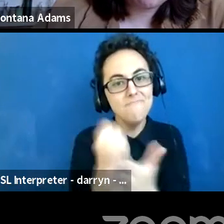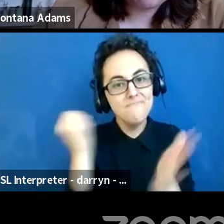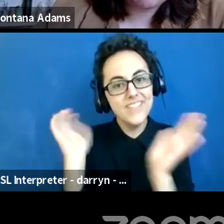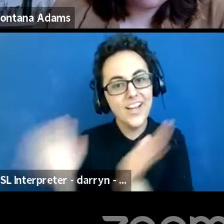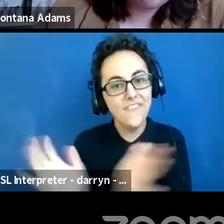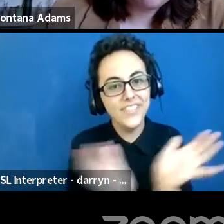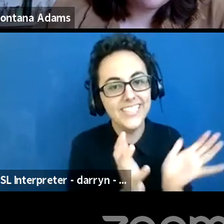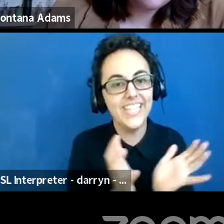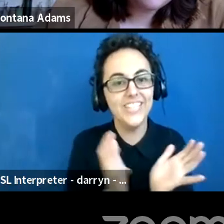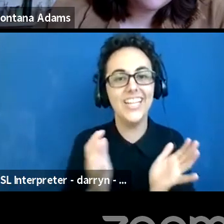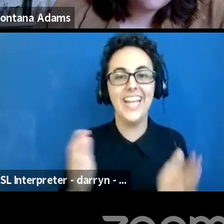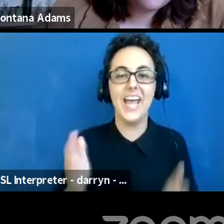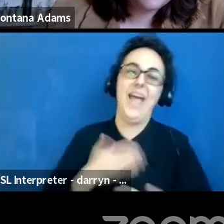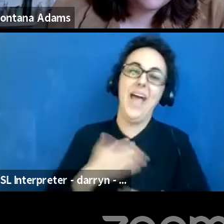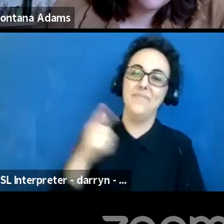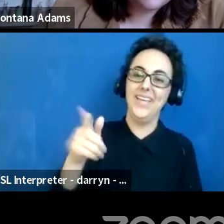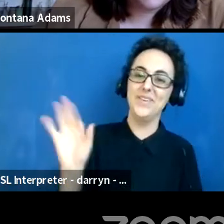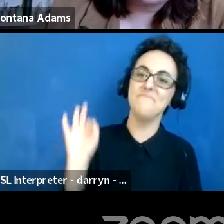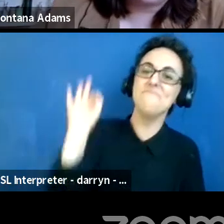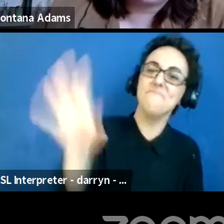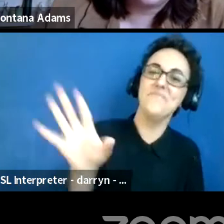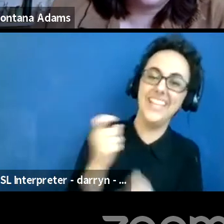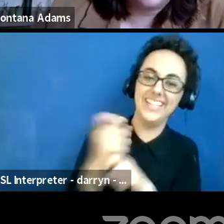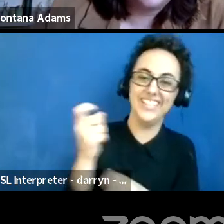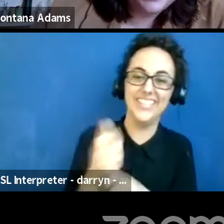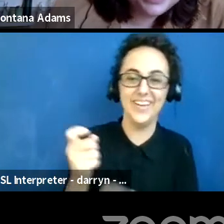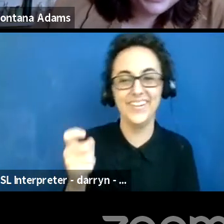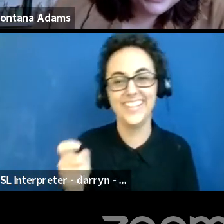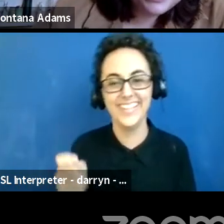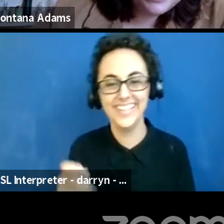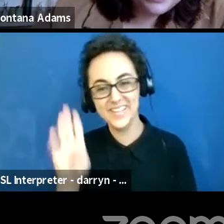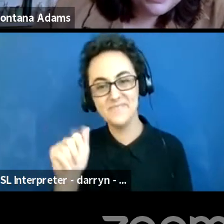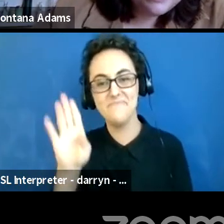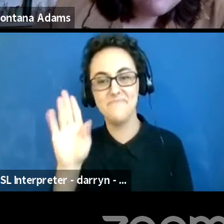Yoda moment of levity. So thank you, Montana, for that.